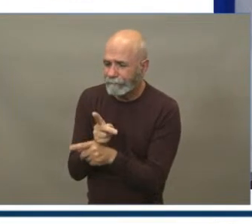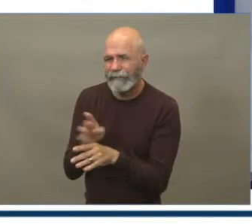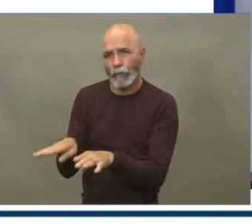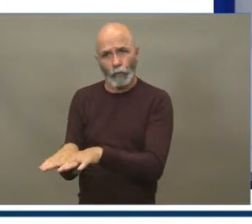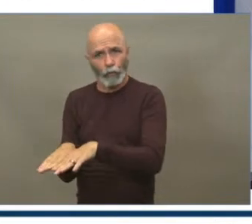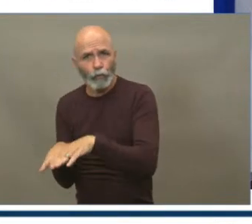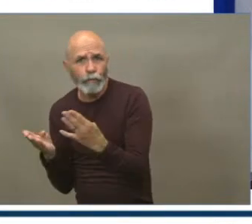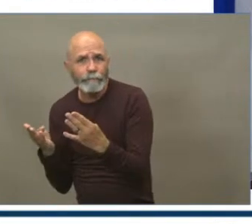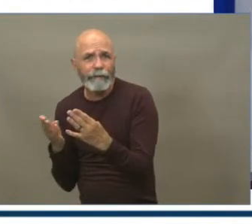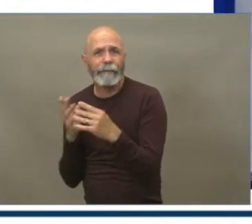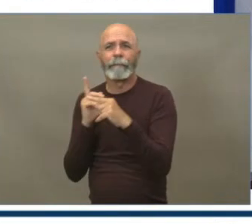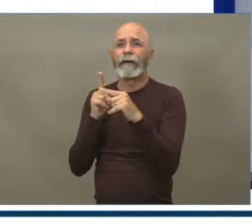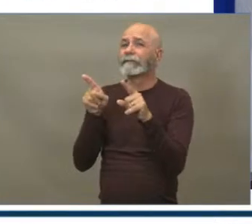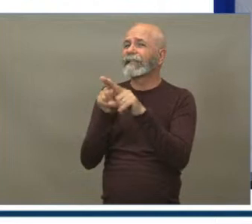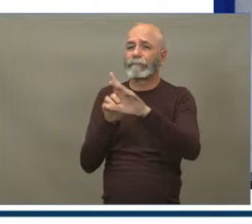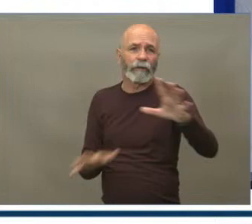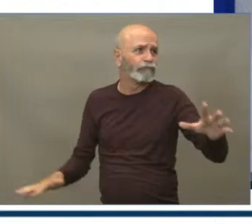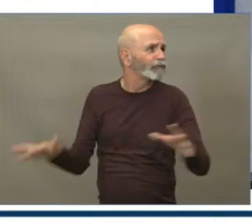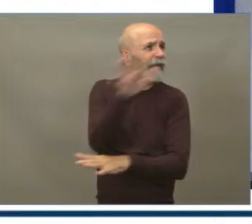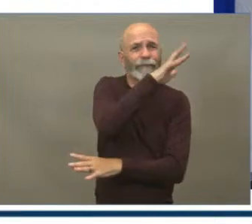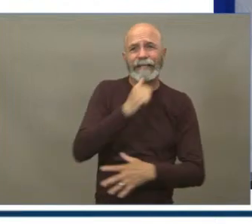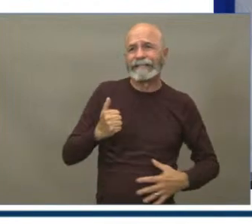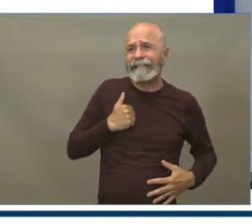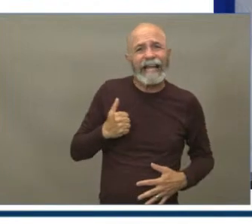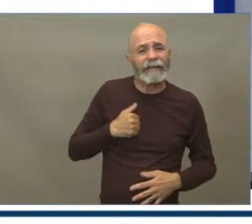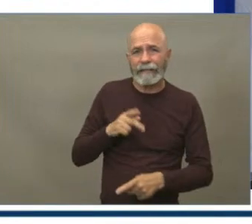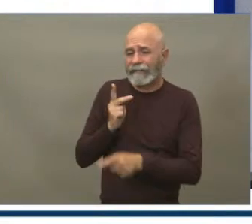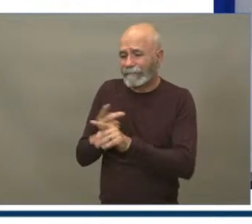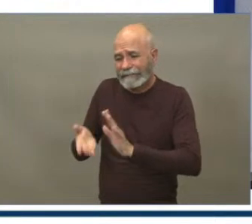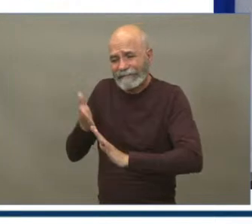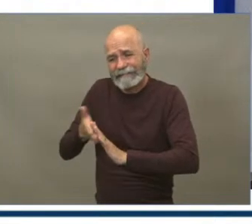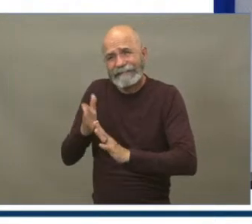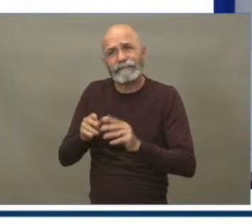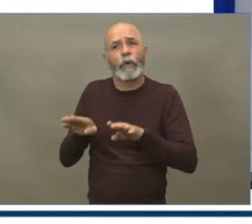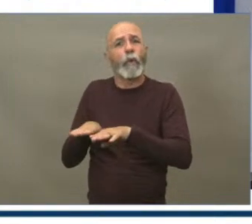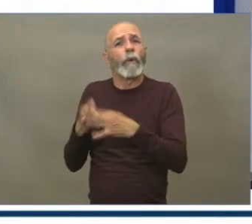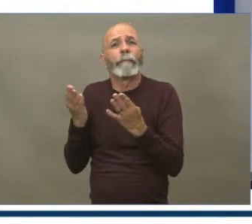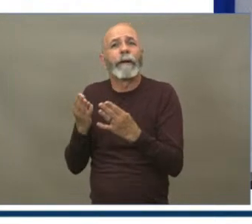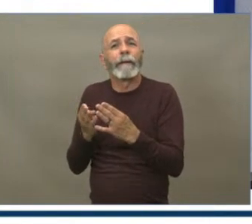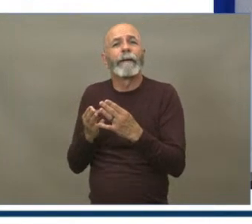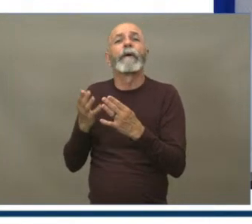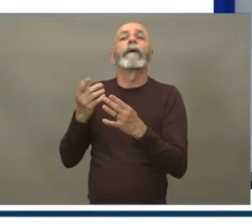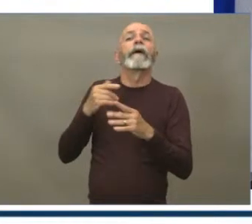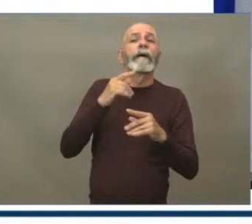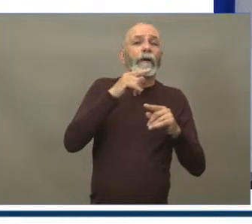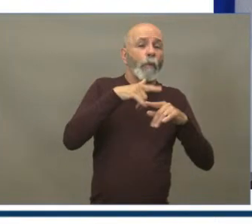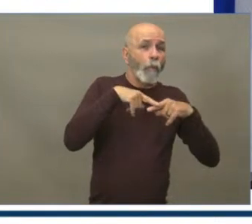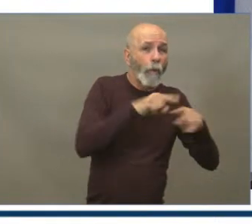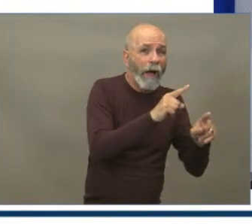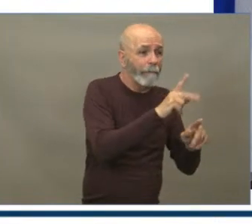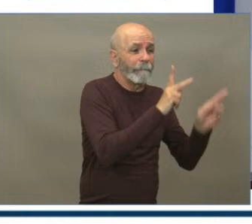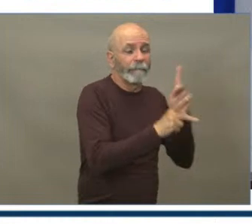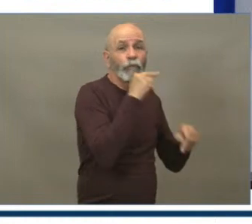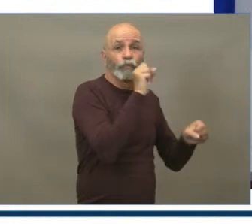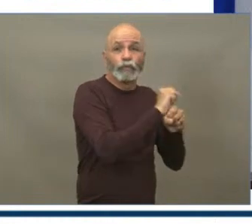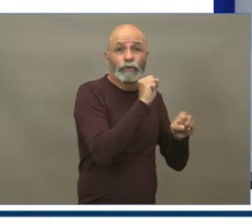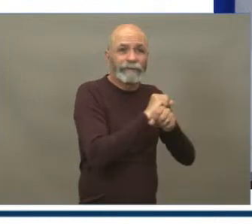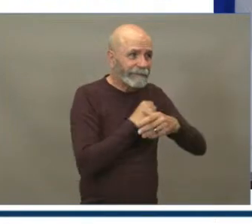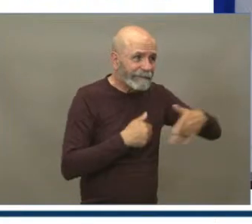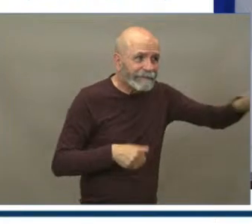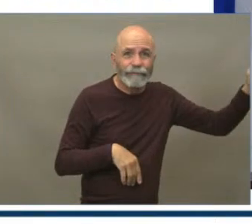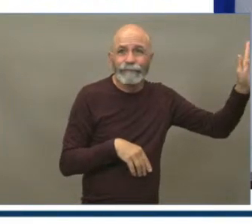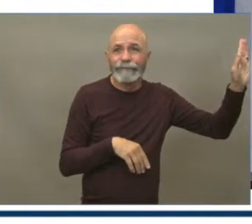country in these waves that we're dealing with to ensure that our essential service workers have access to childcare, and we want to thank them for